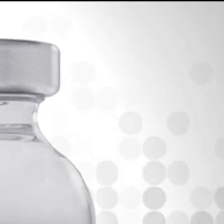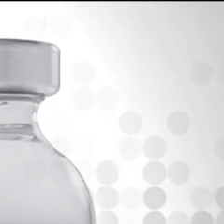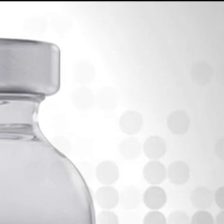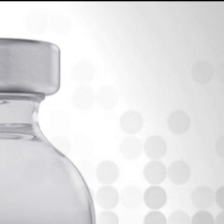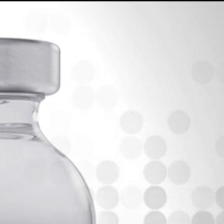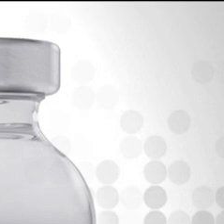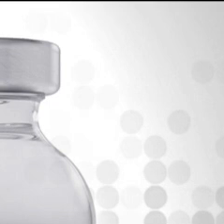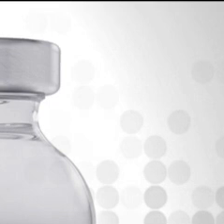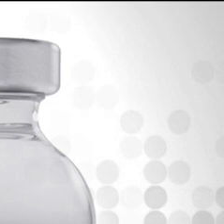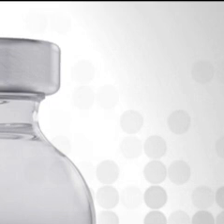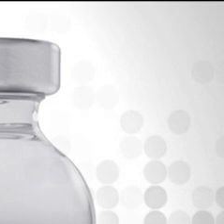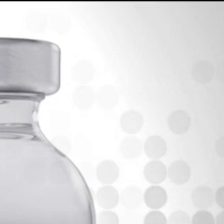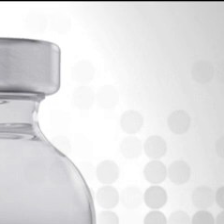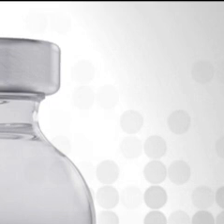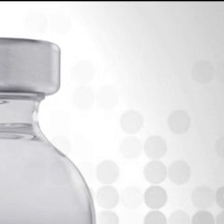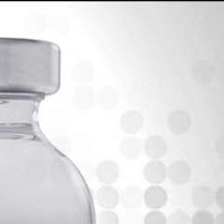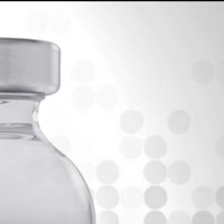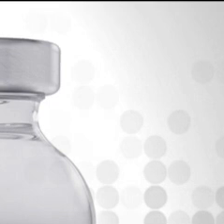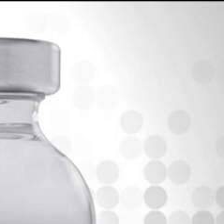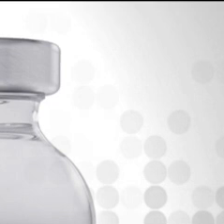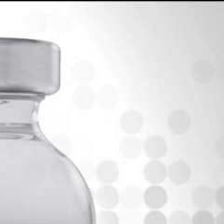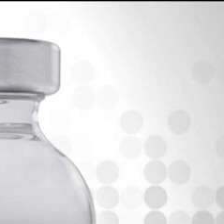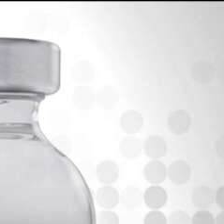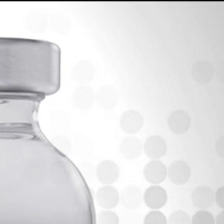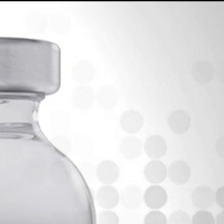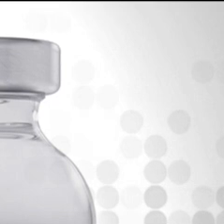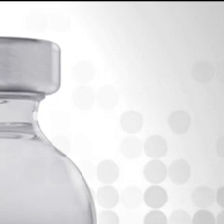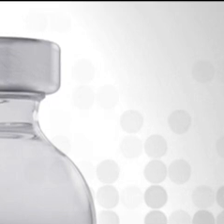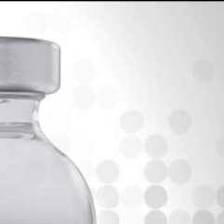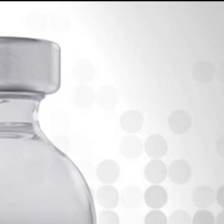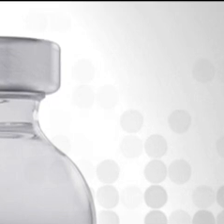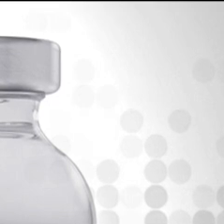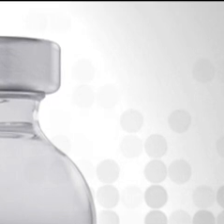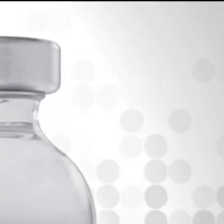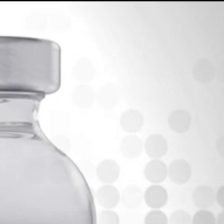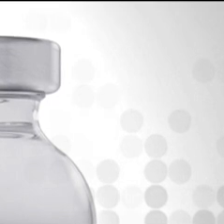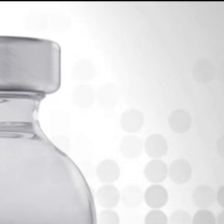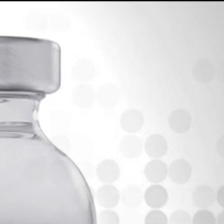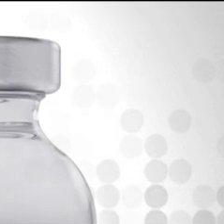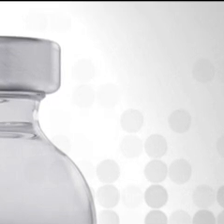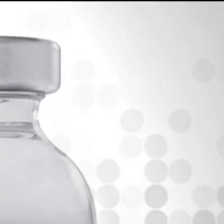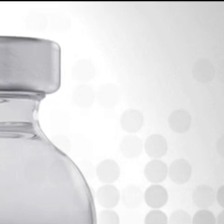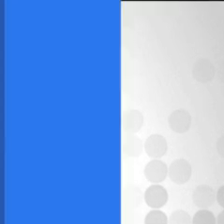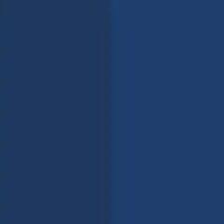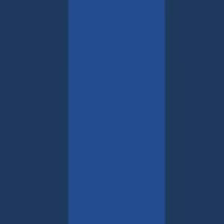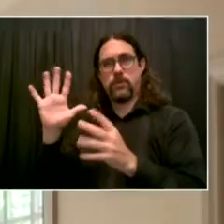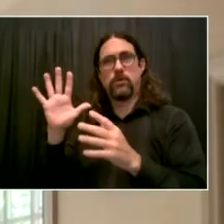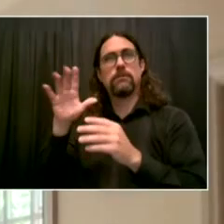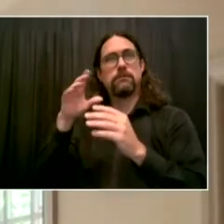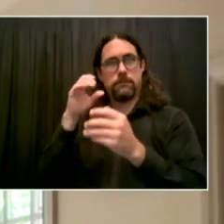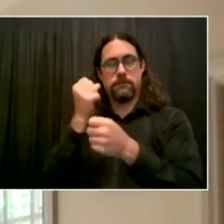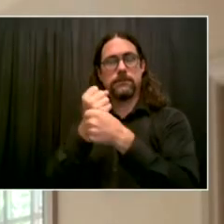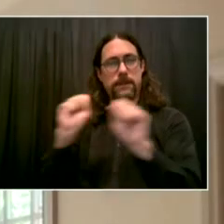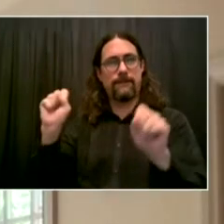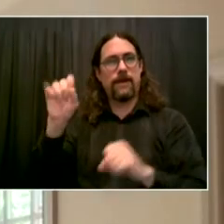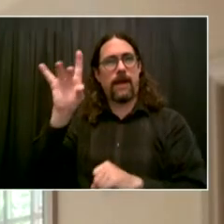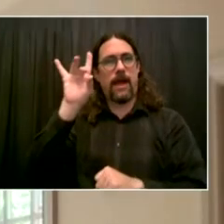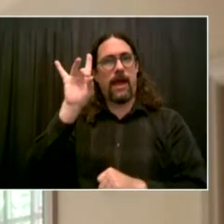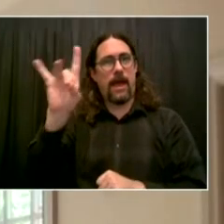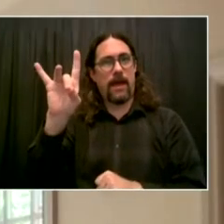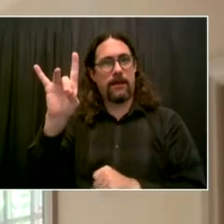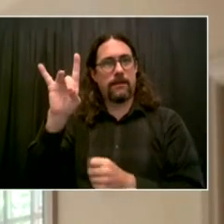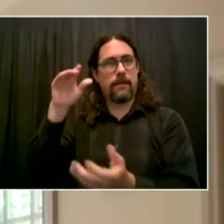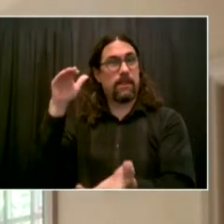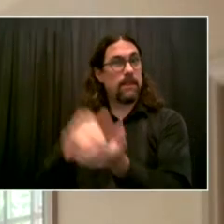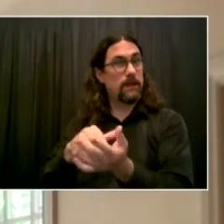than 44,000 hospitalizations, and a quarter of a million cases. This success is